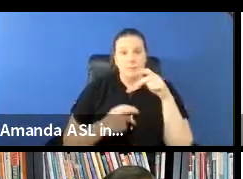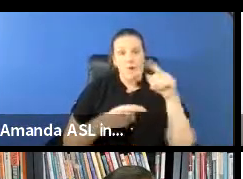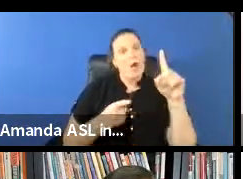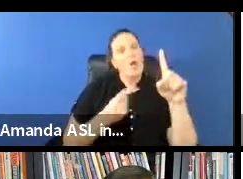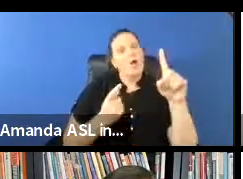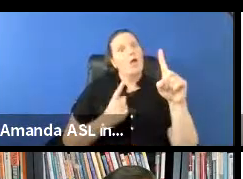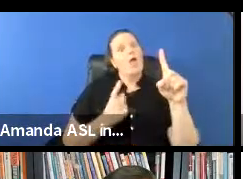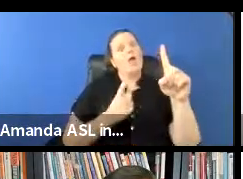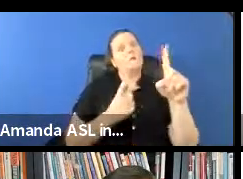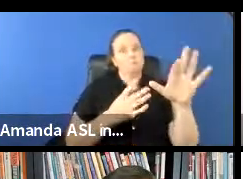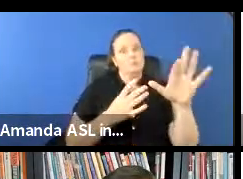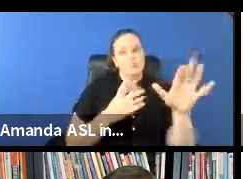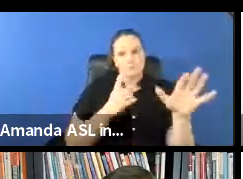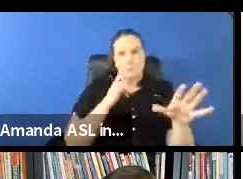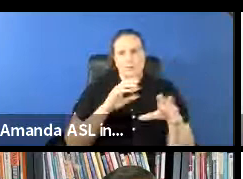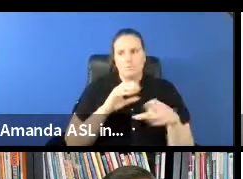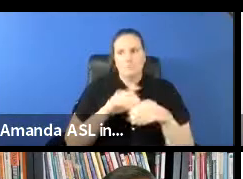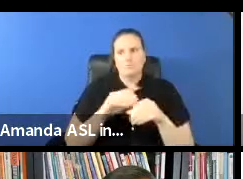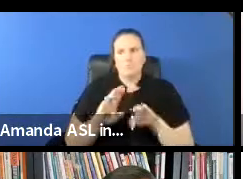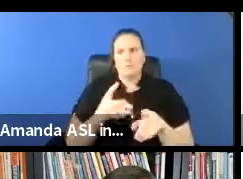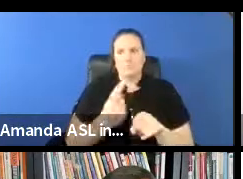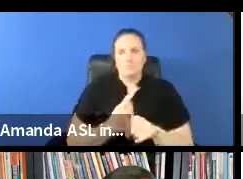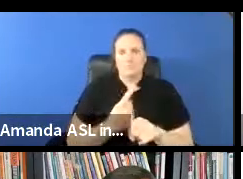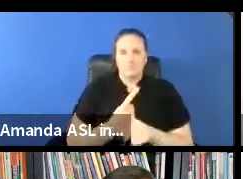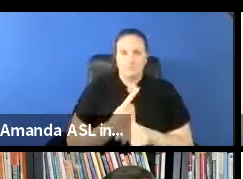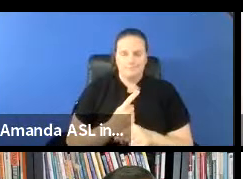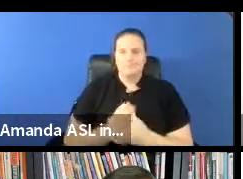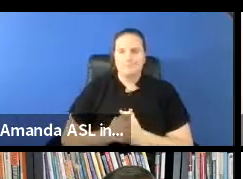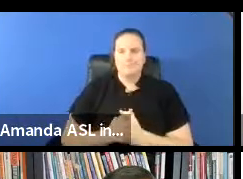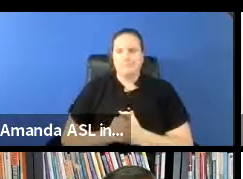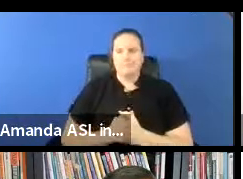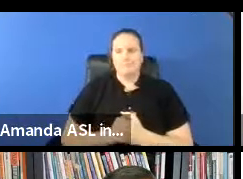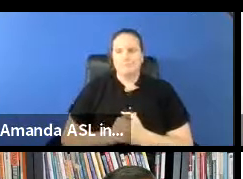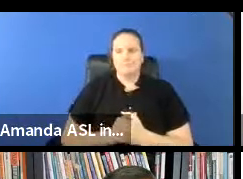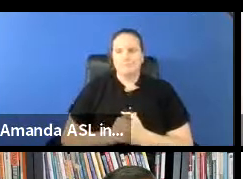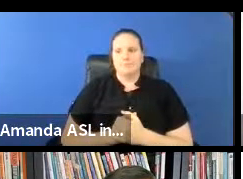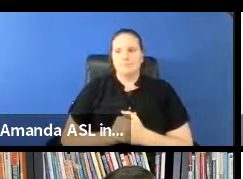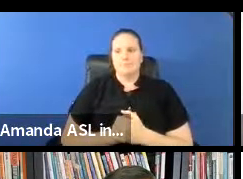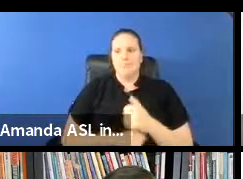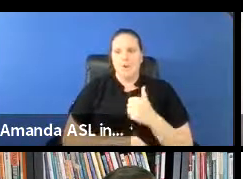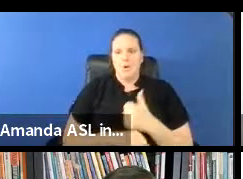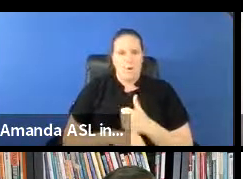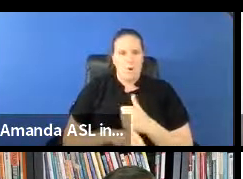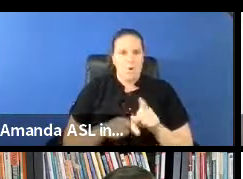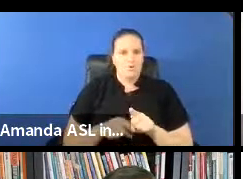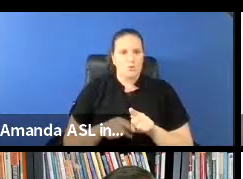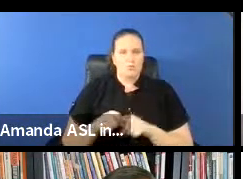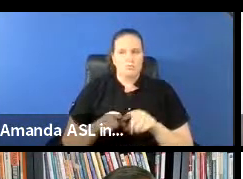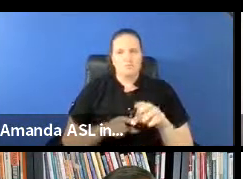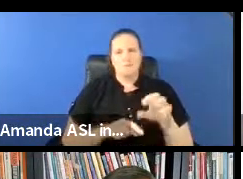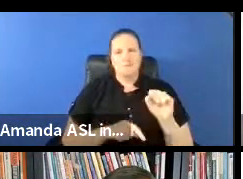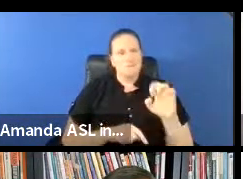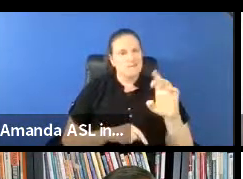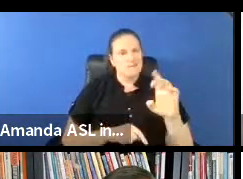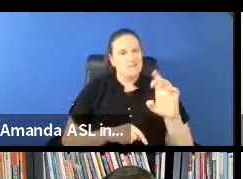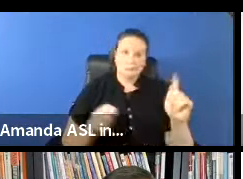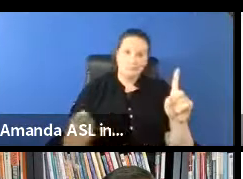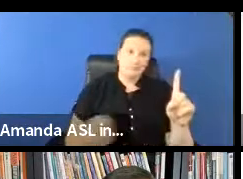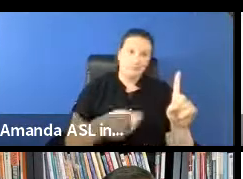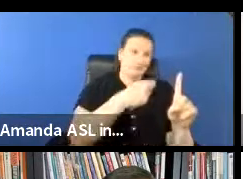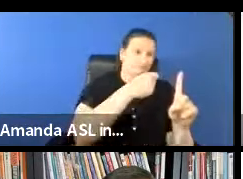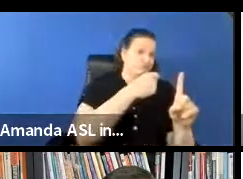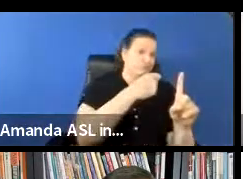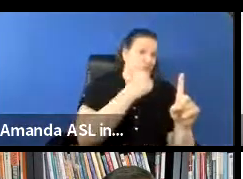folks to behave appropriately, but you also put in some sticks to whack somebody upside the head when